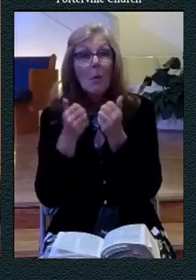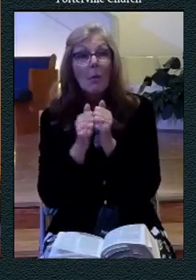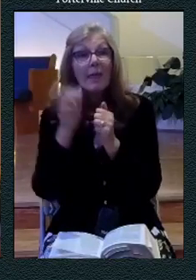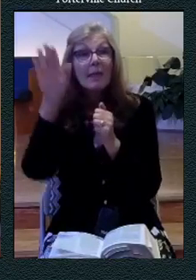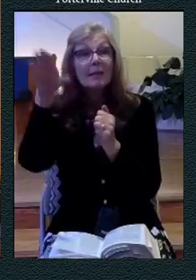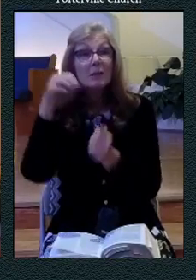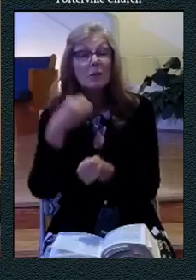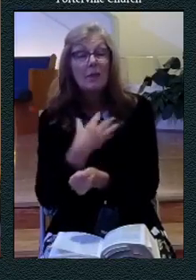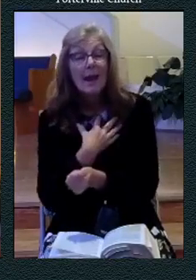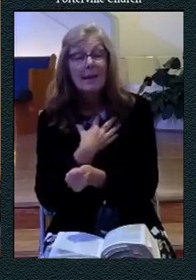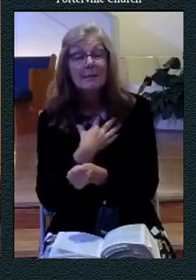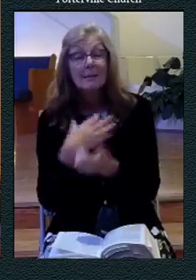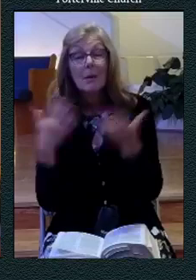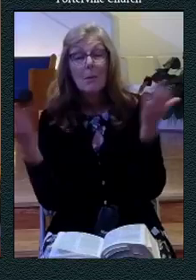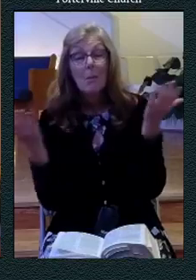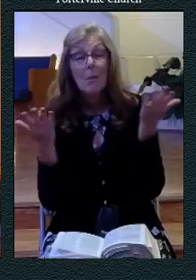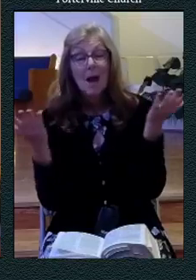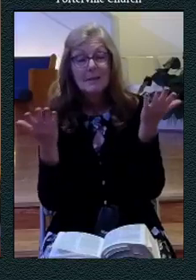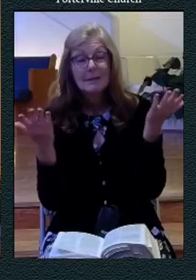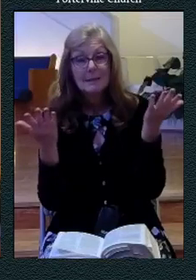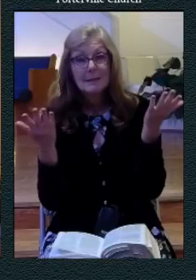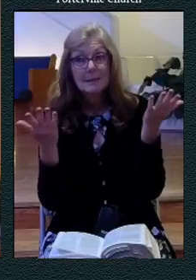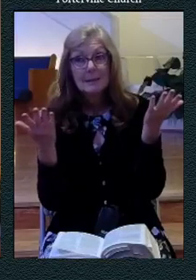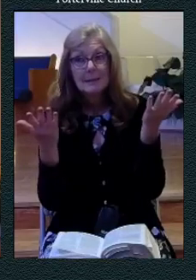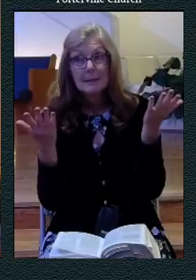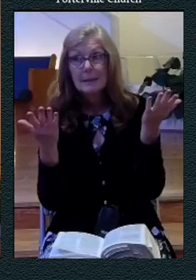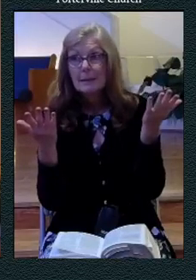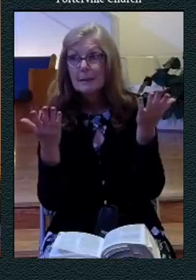a particular standing before Him.